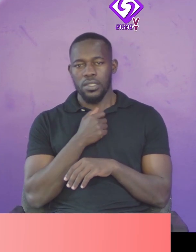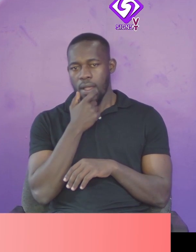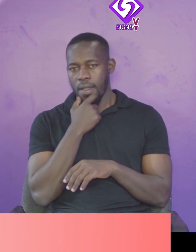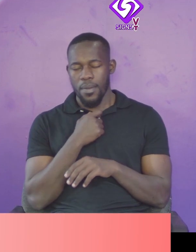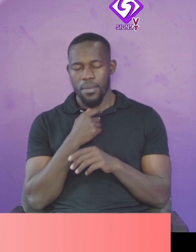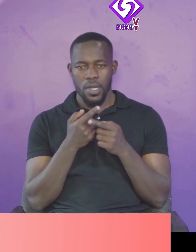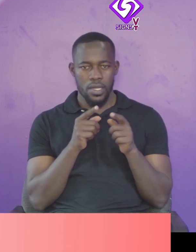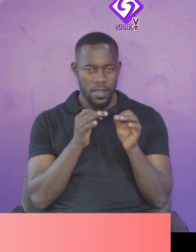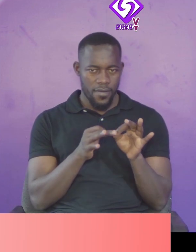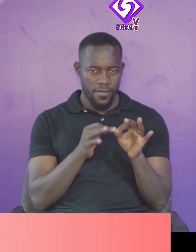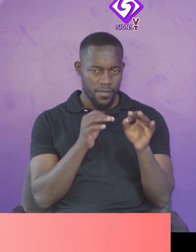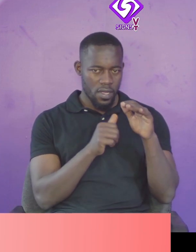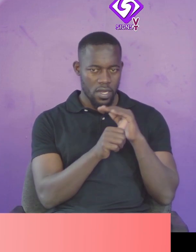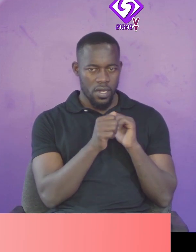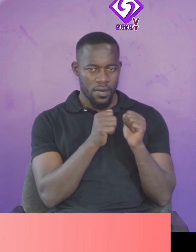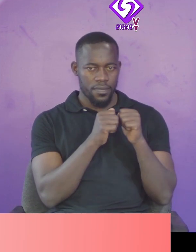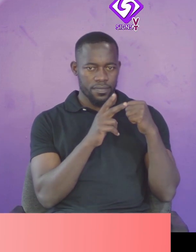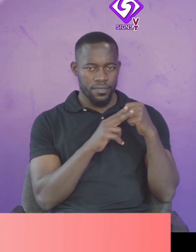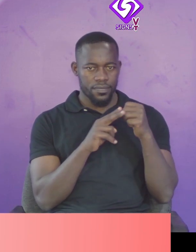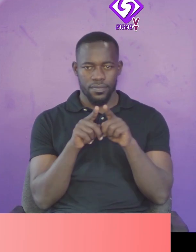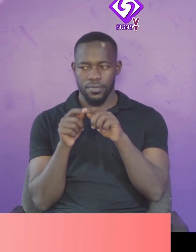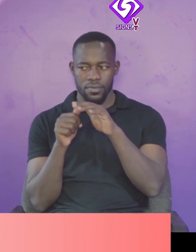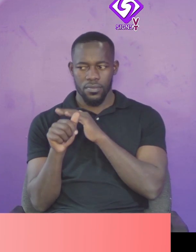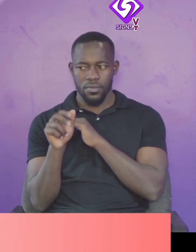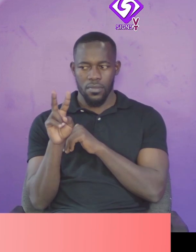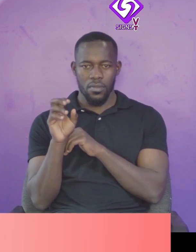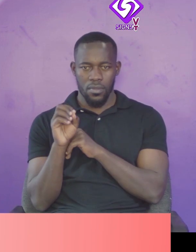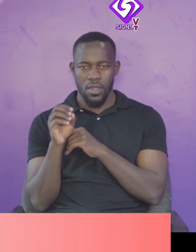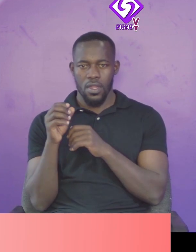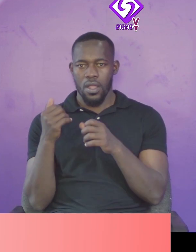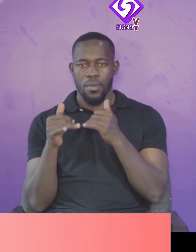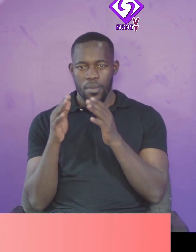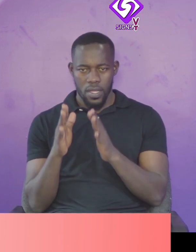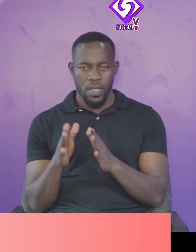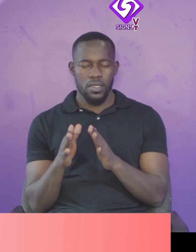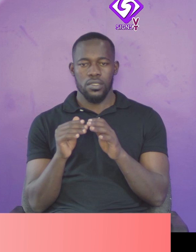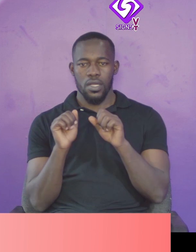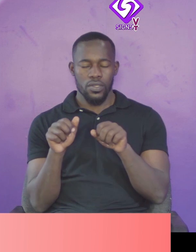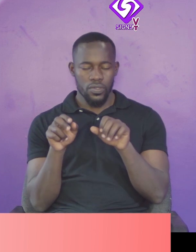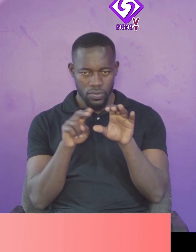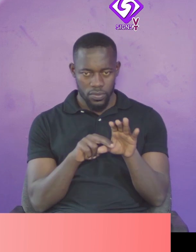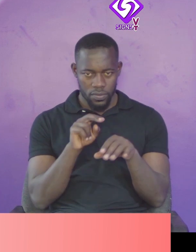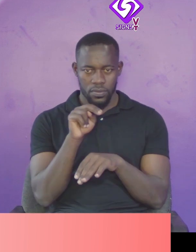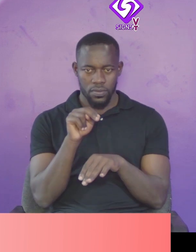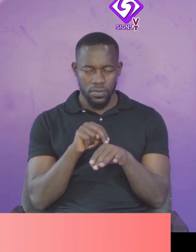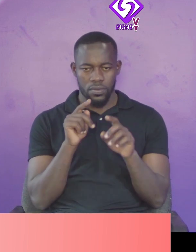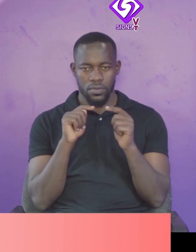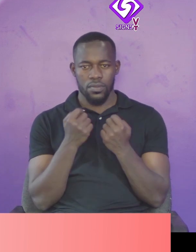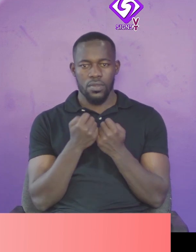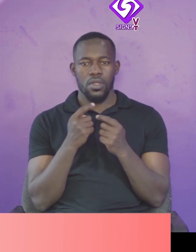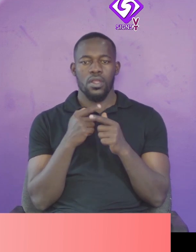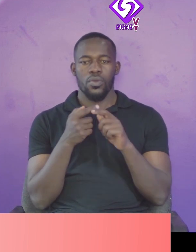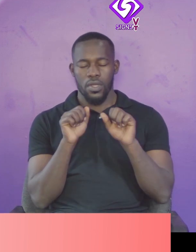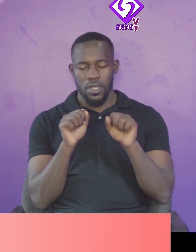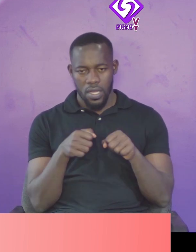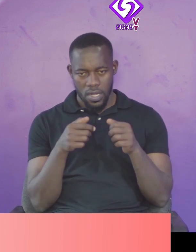under 17 and the under 20 guys continue with the performance that they are putting, then we can count on